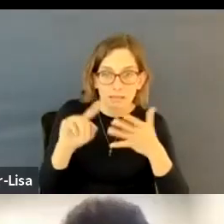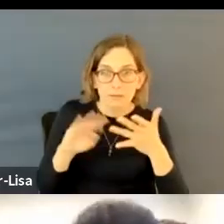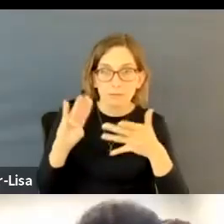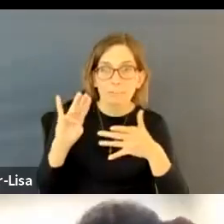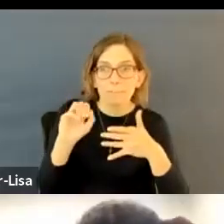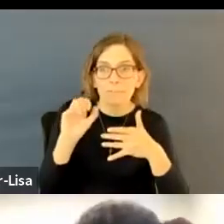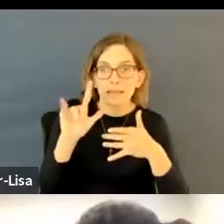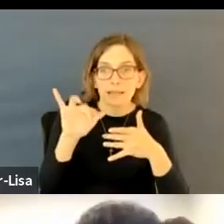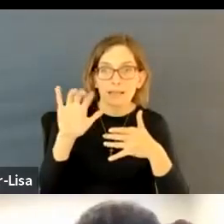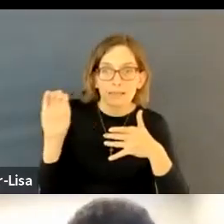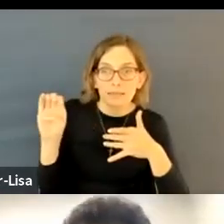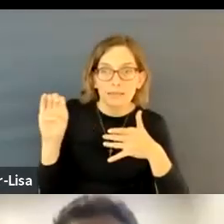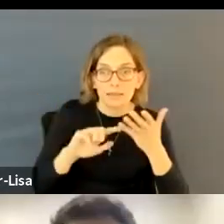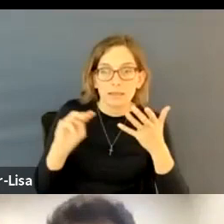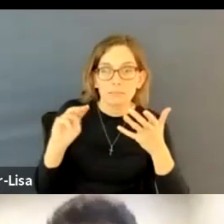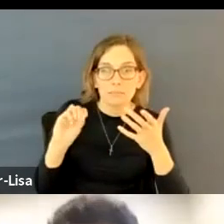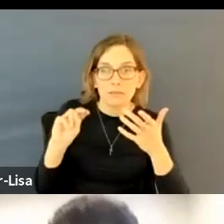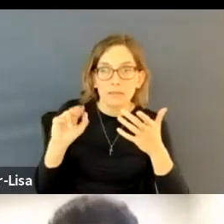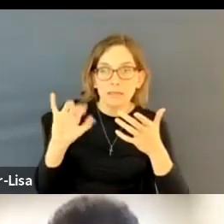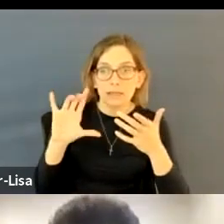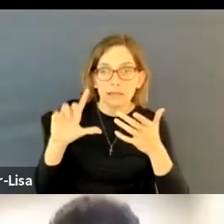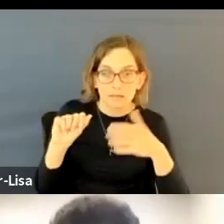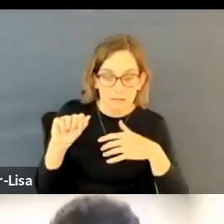Bailey and Manika.